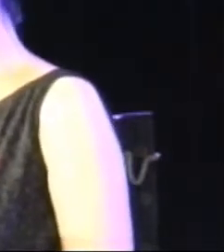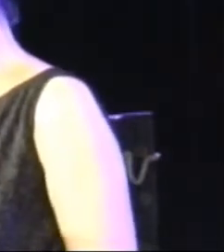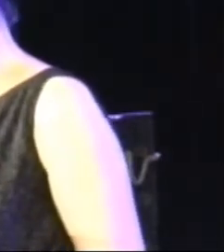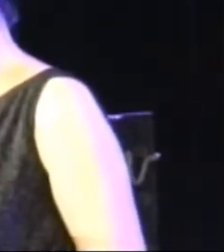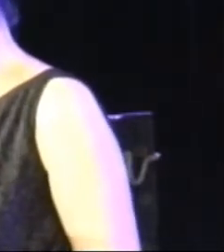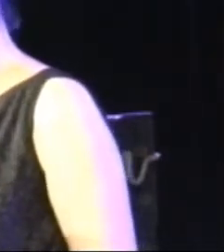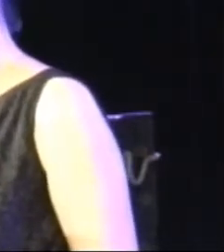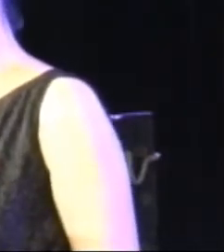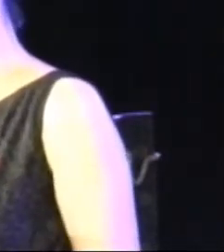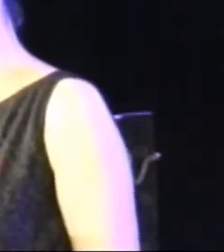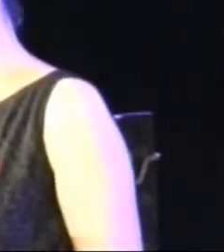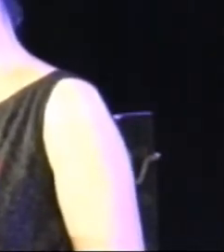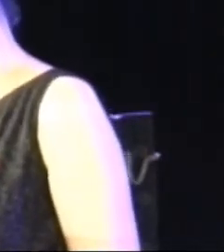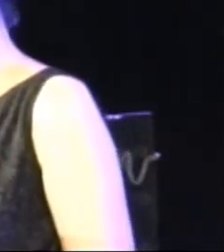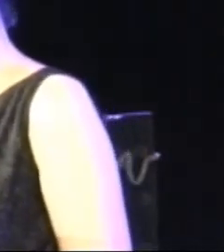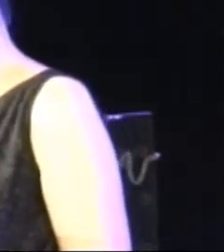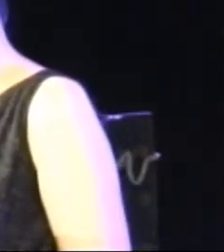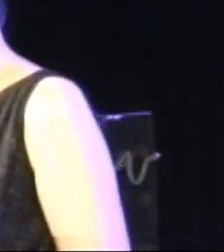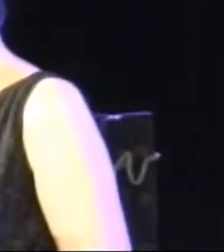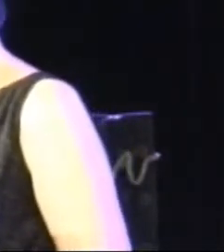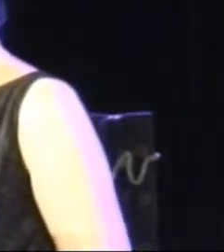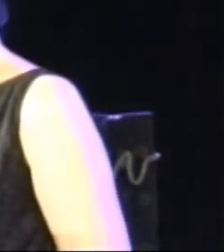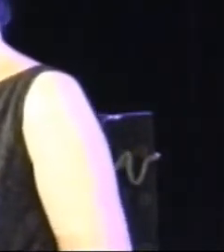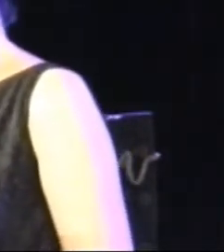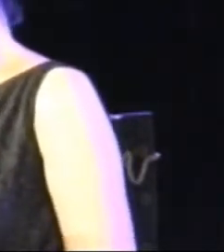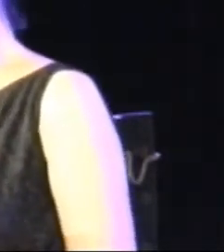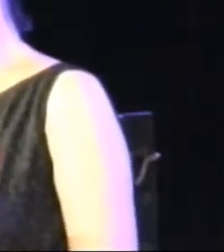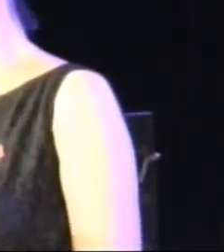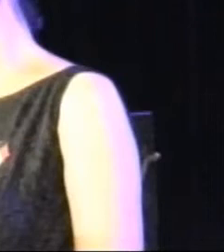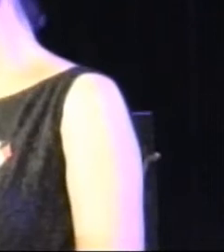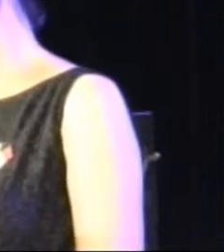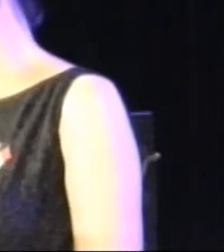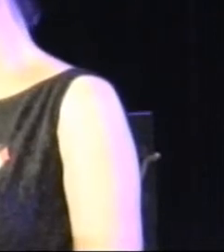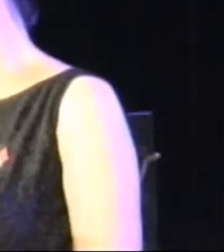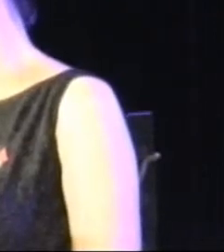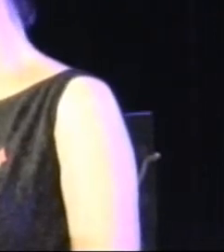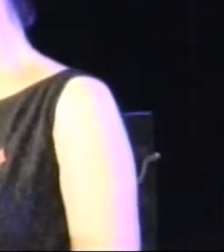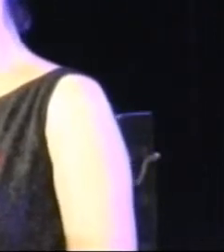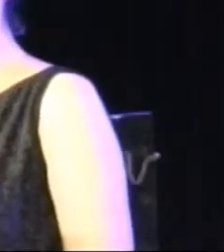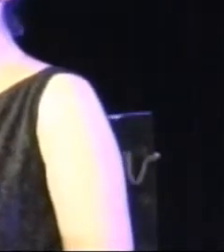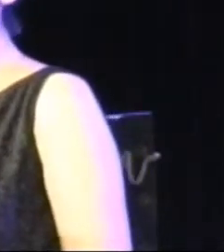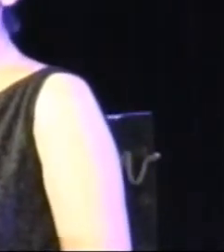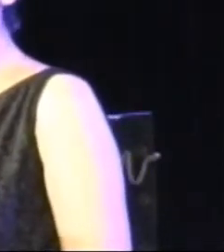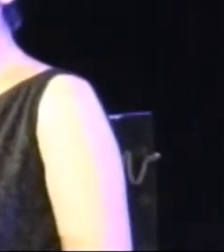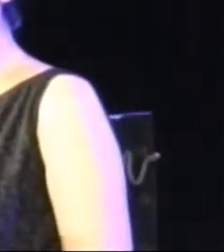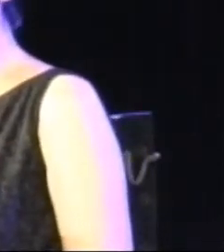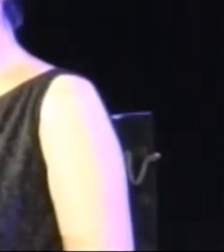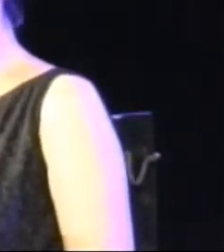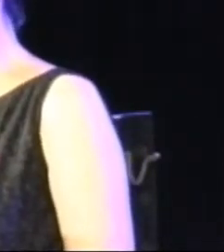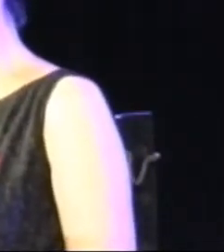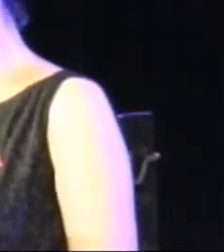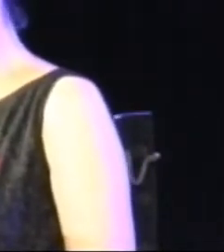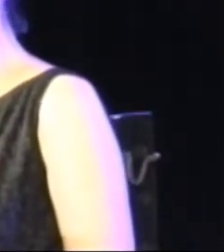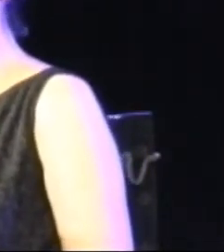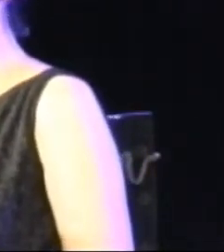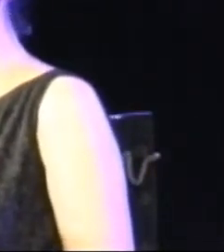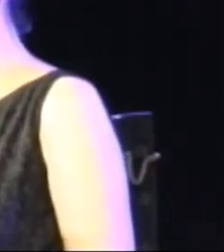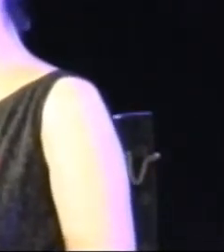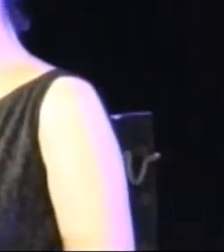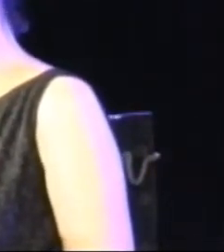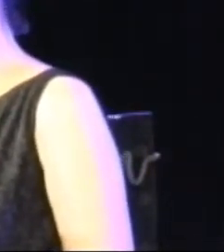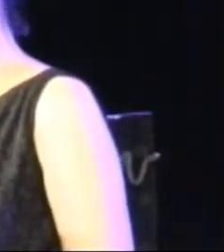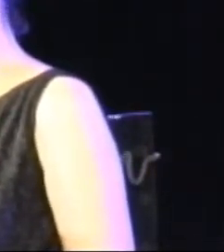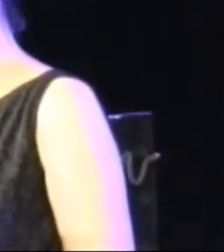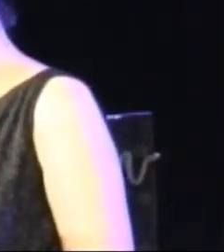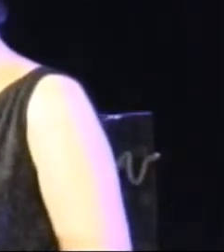will benefit from Chinese tourist boom. The win-win partnership between China and Barbados is and